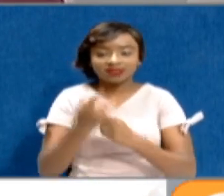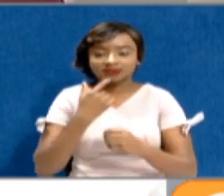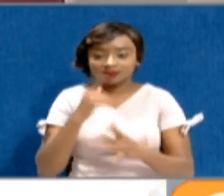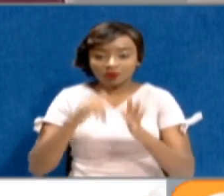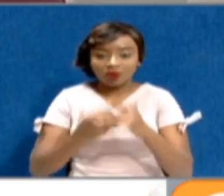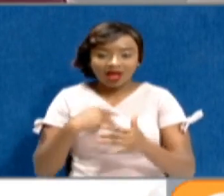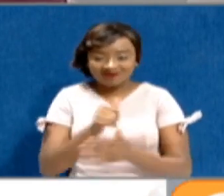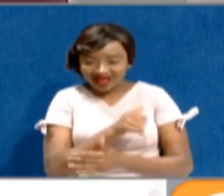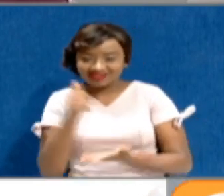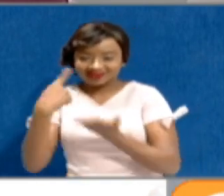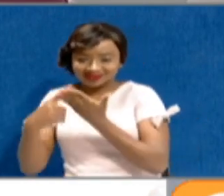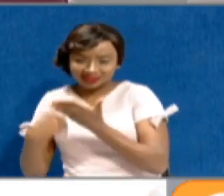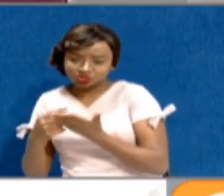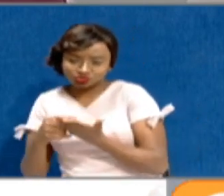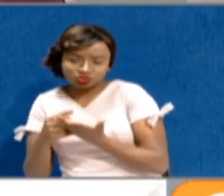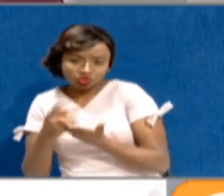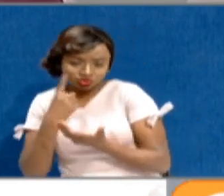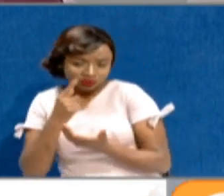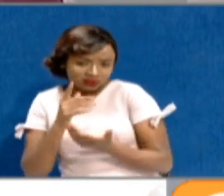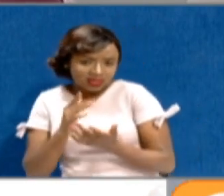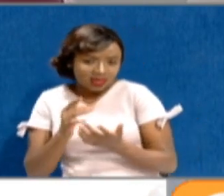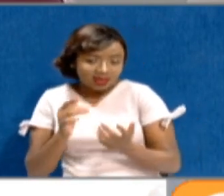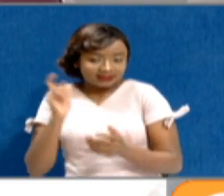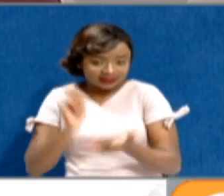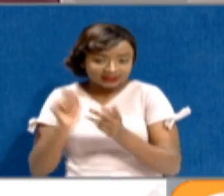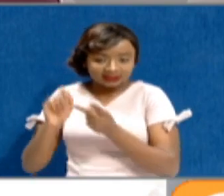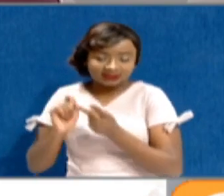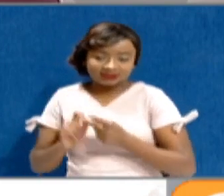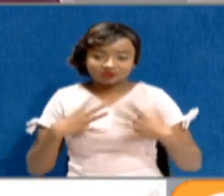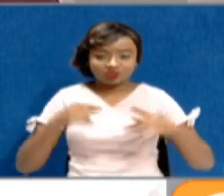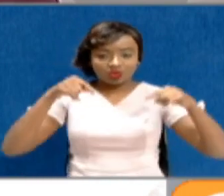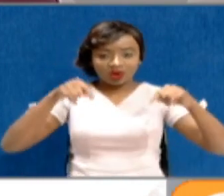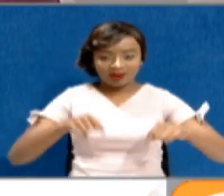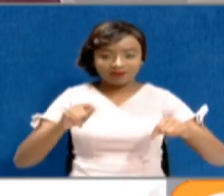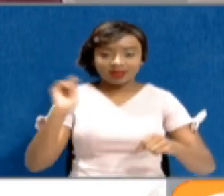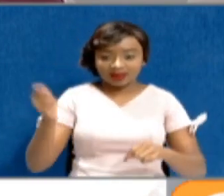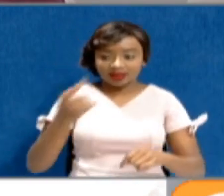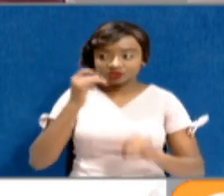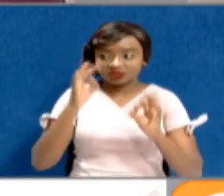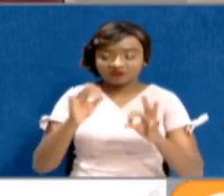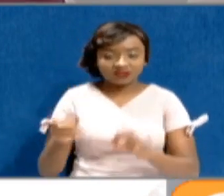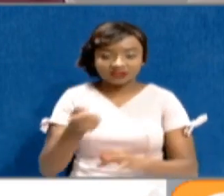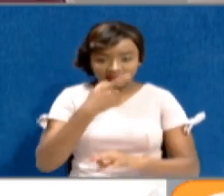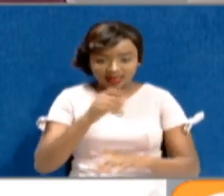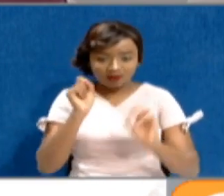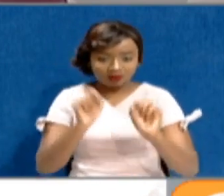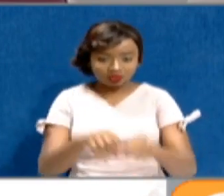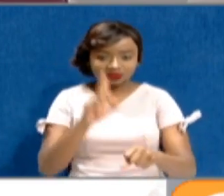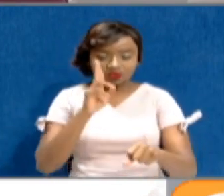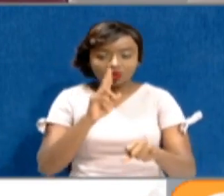talks to have some vaccine testing here in the country. So there is hope that possibly this could be